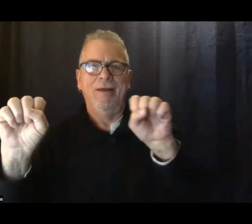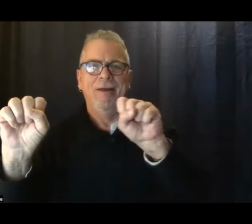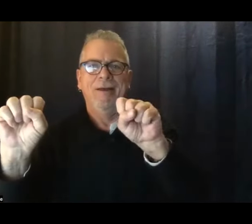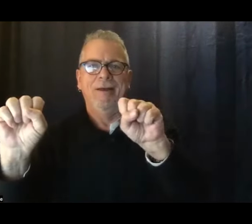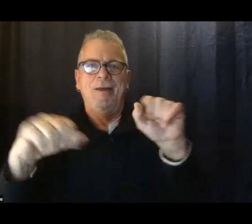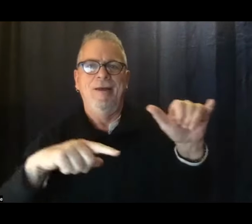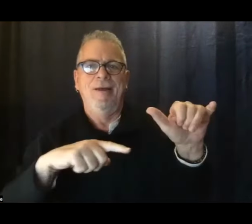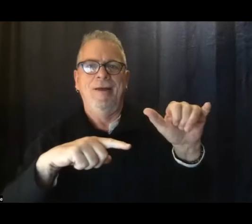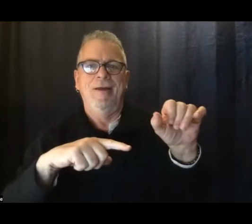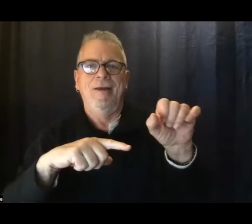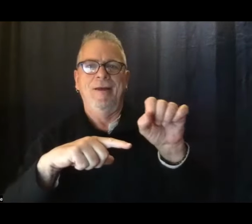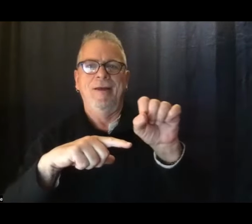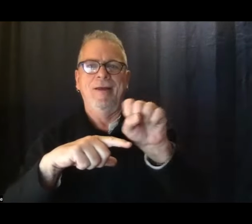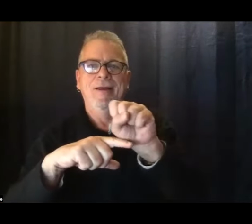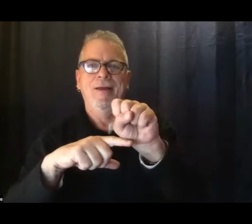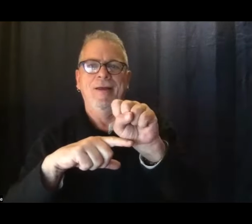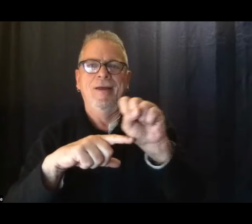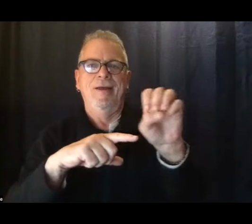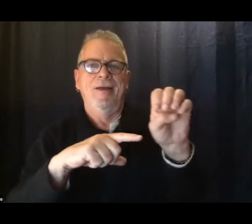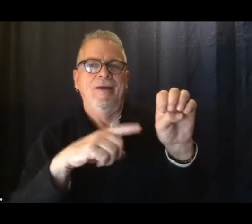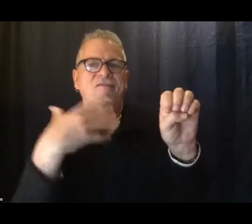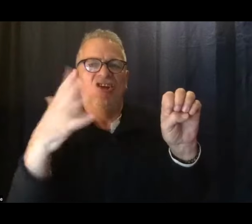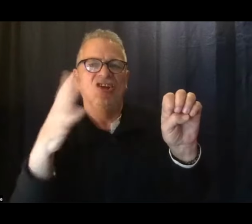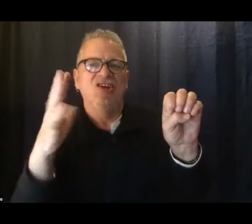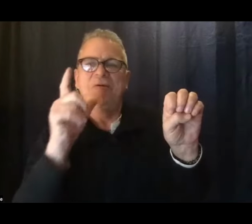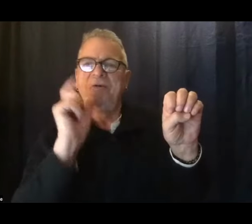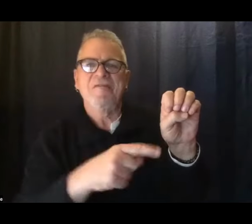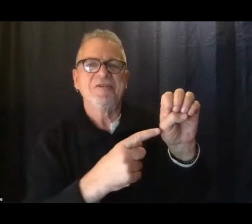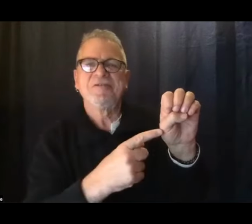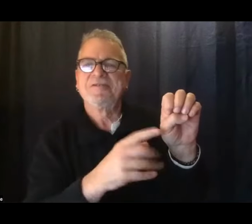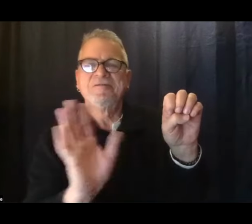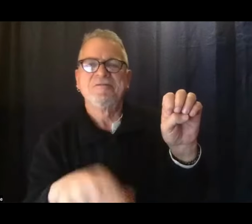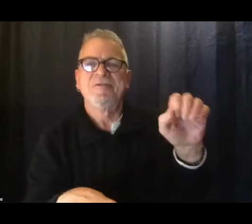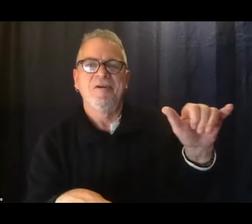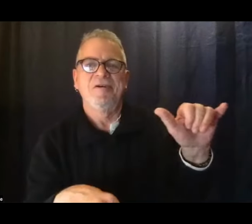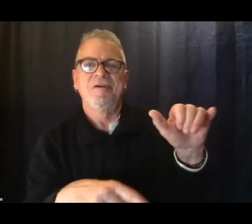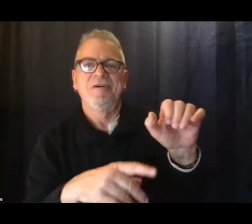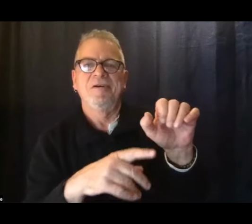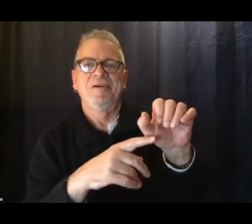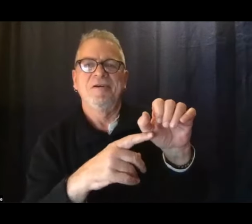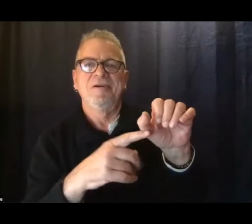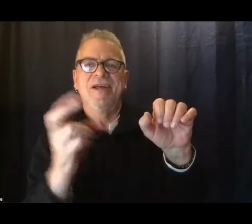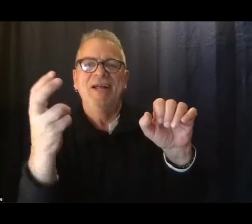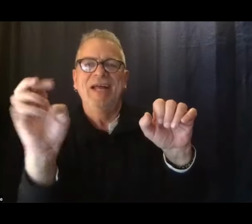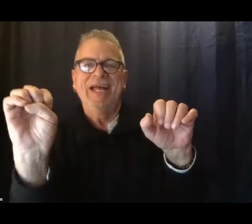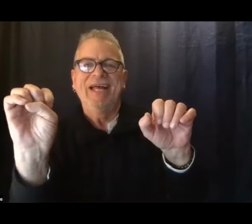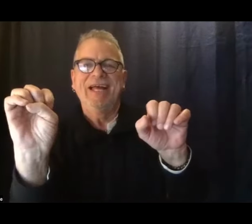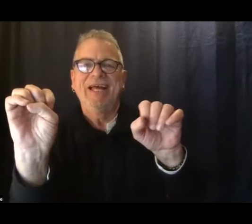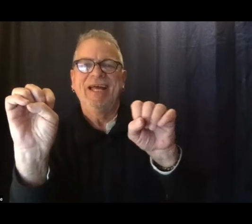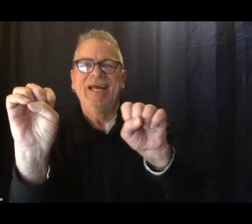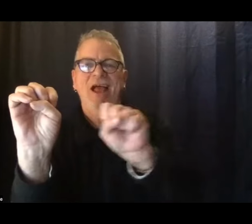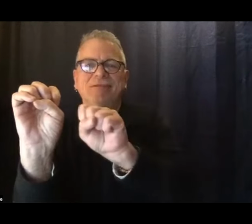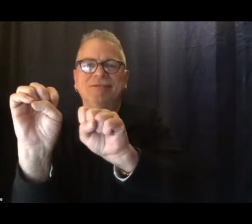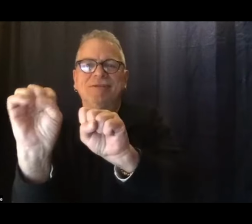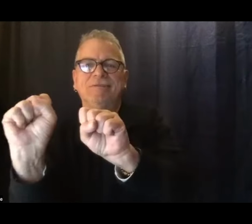Y-E-S. So it just pops up for a second as the transition from the Y to the S happens. You don't have to stop and make